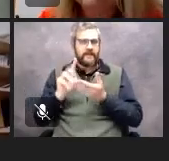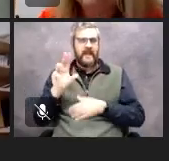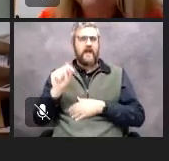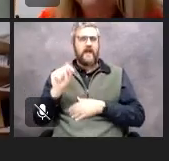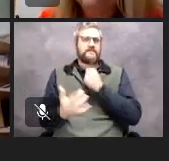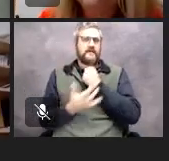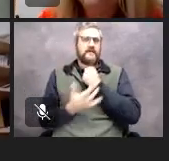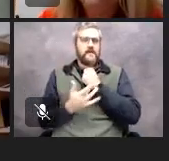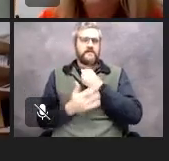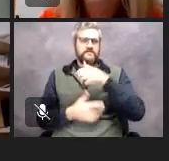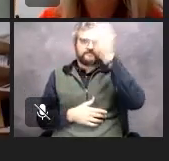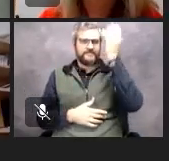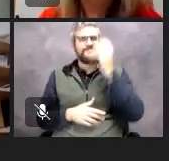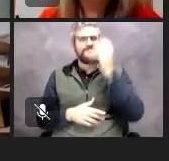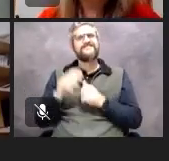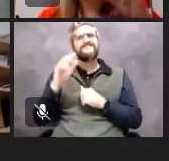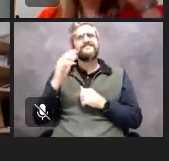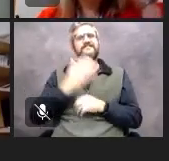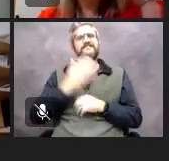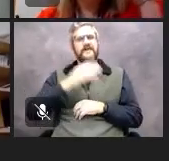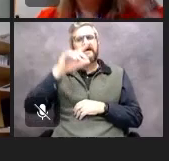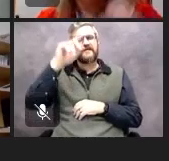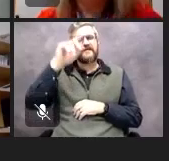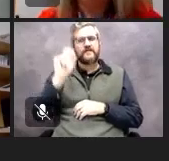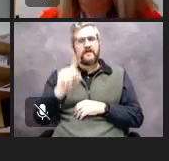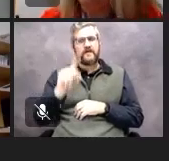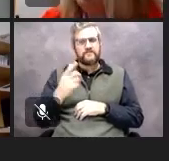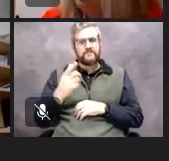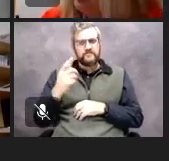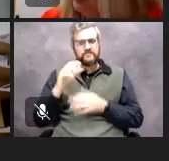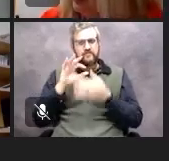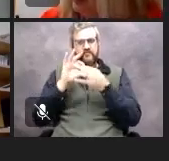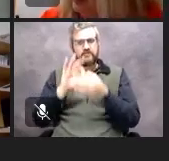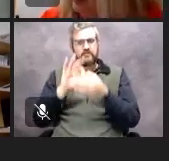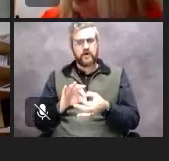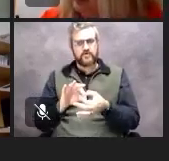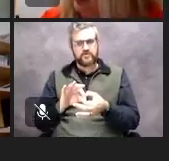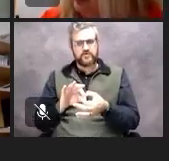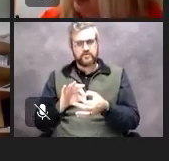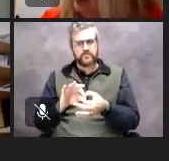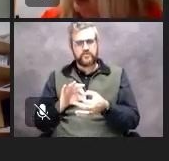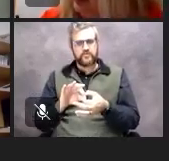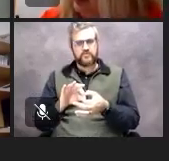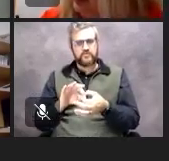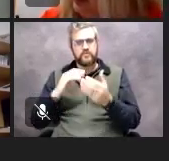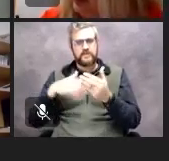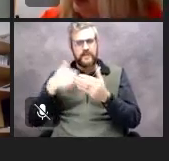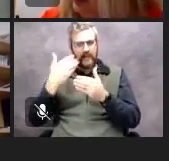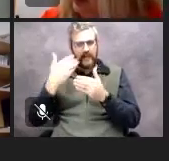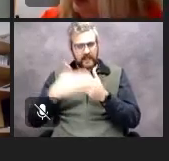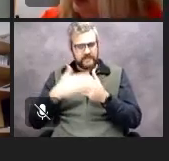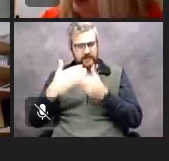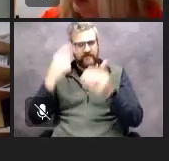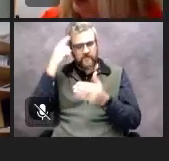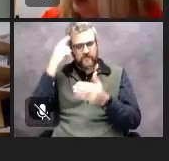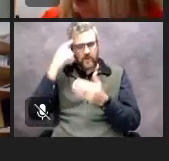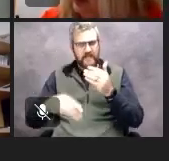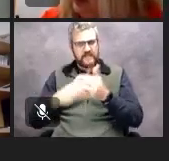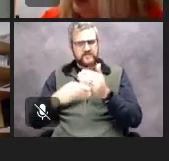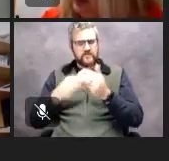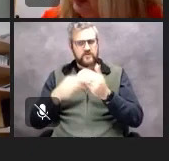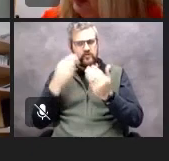Technology. So a question that I had in regards to next step and additional resource